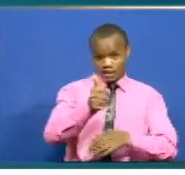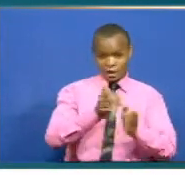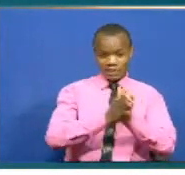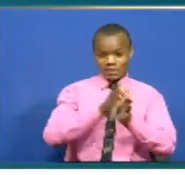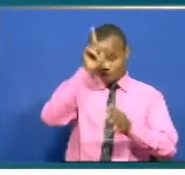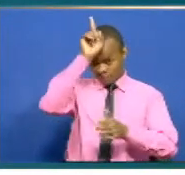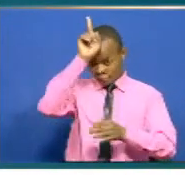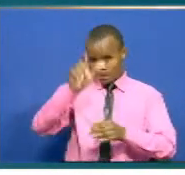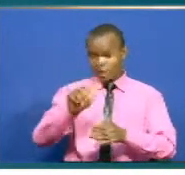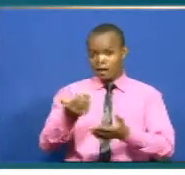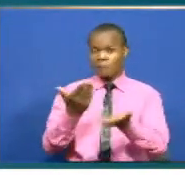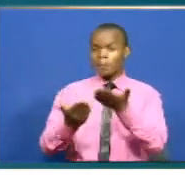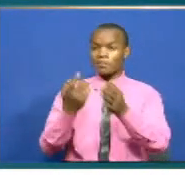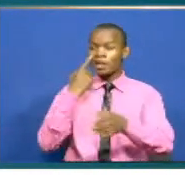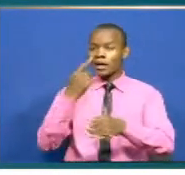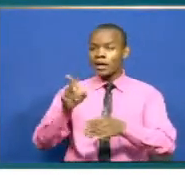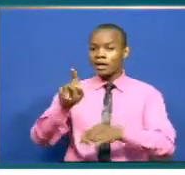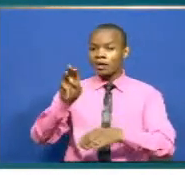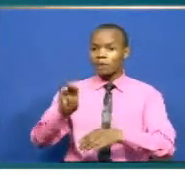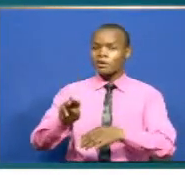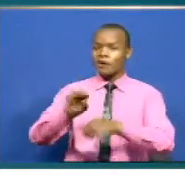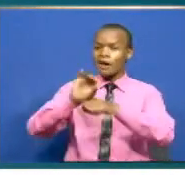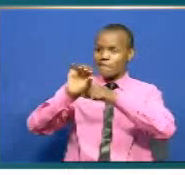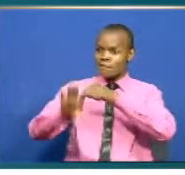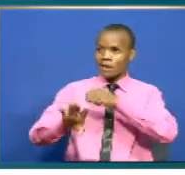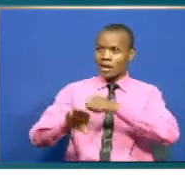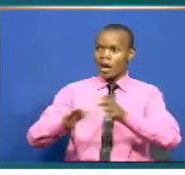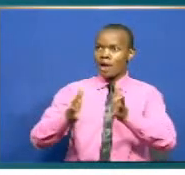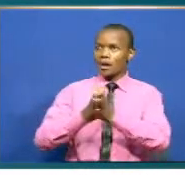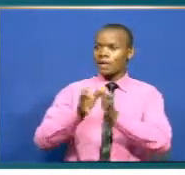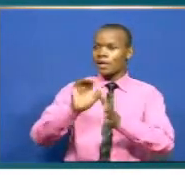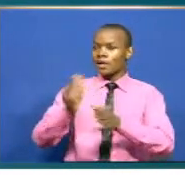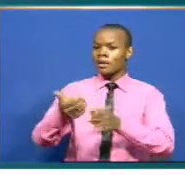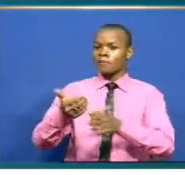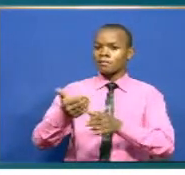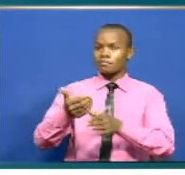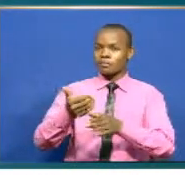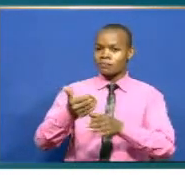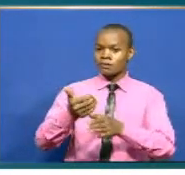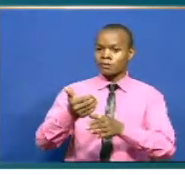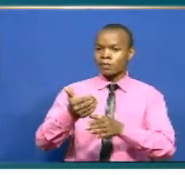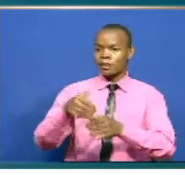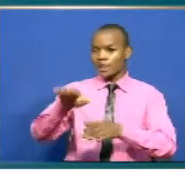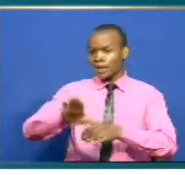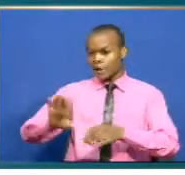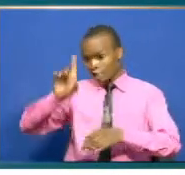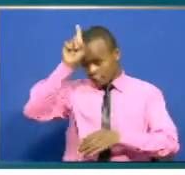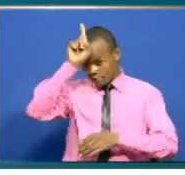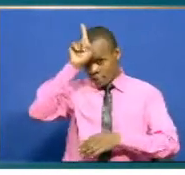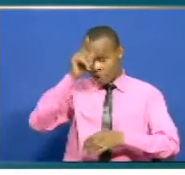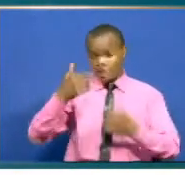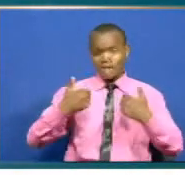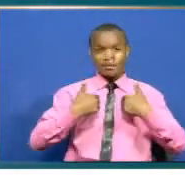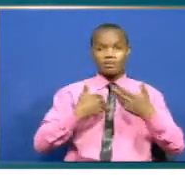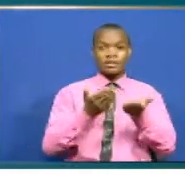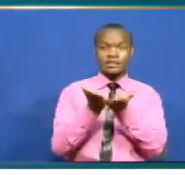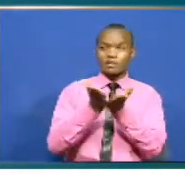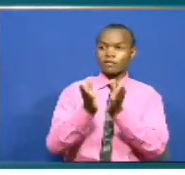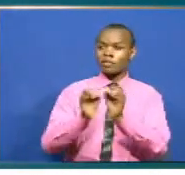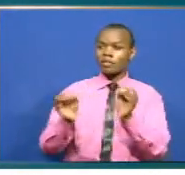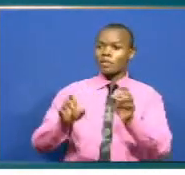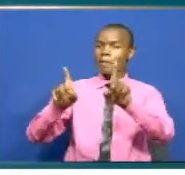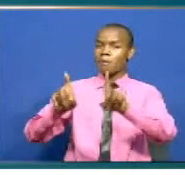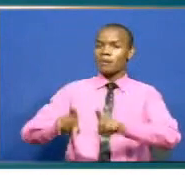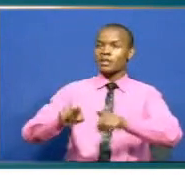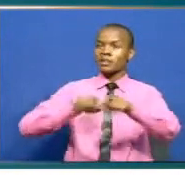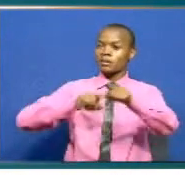100 kilometers away, and therefore village B doesn't have a health service, they have to travel 100 kilometers.